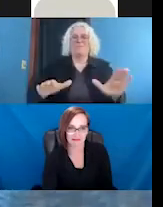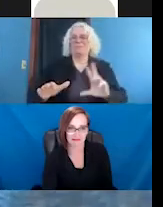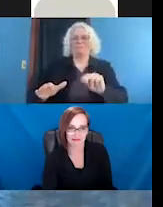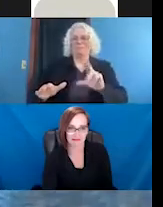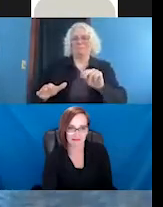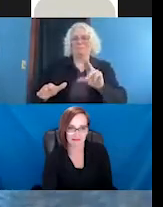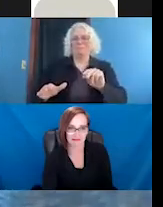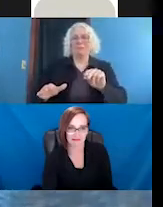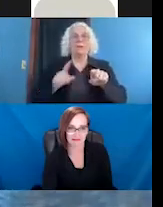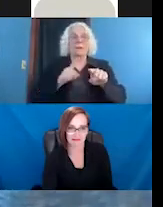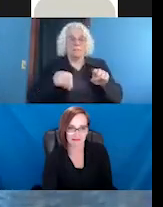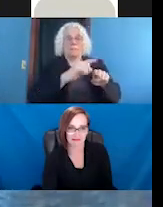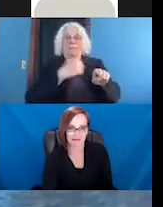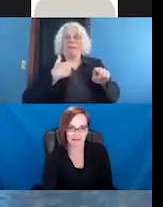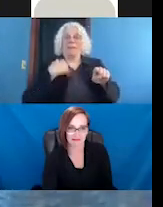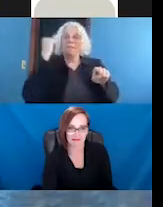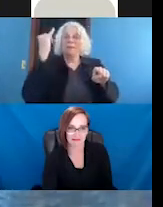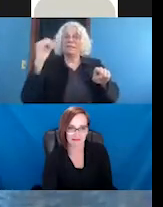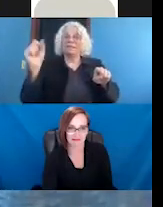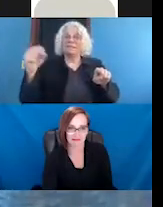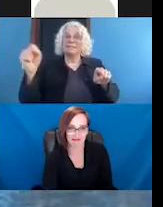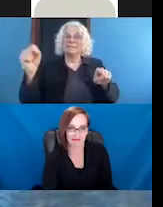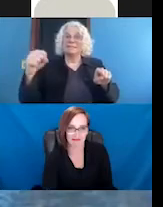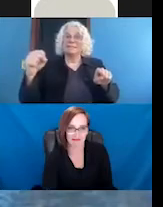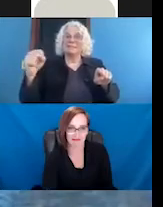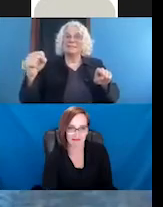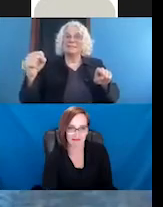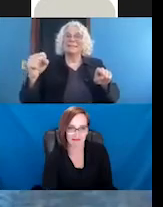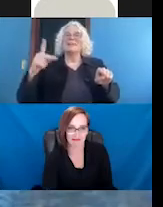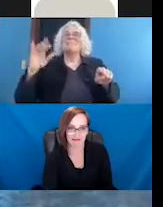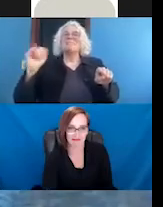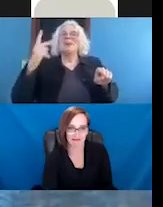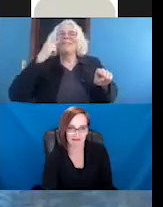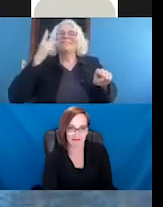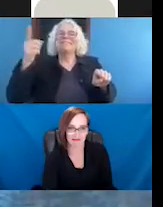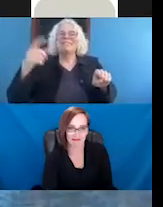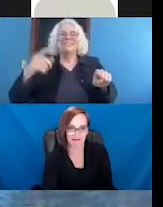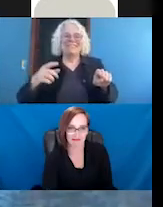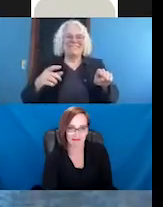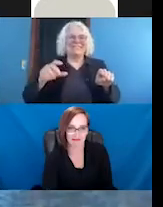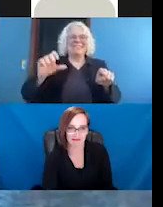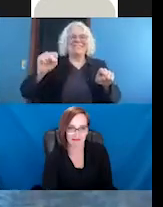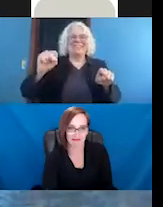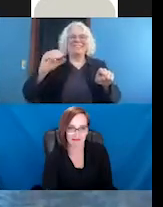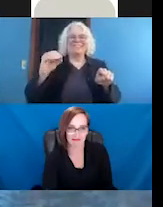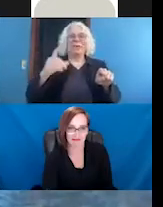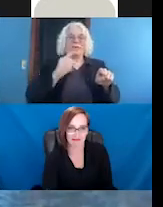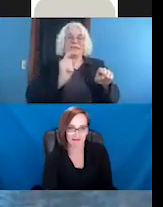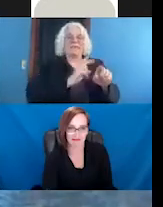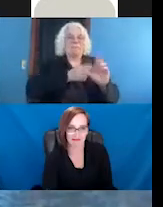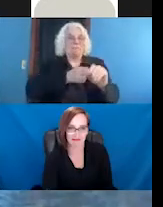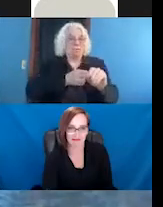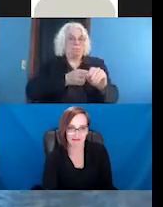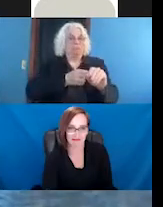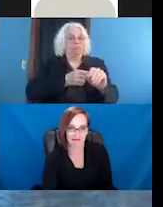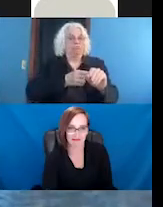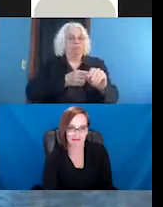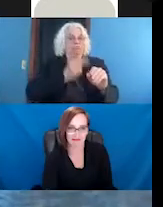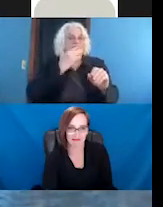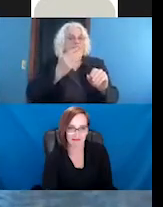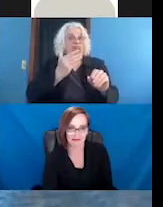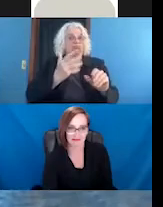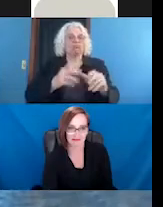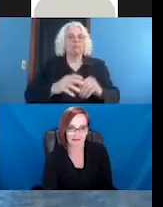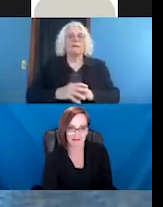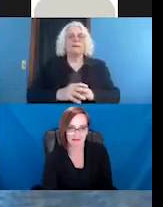they do have some great ideas, and I see you, Paul, and they can contribute to the conversation meaningfully. And we get